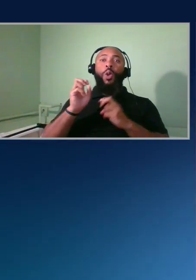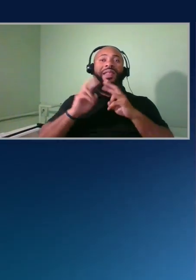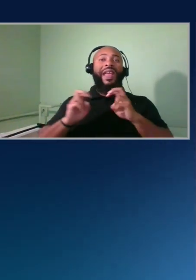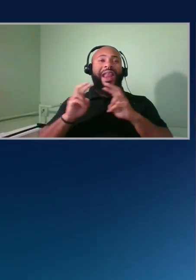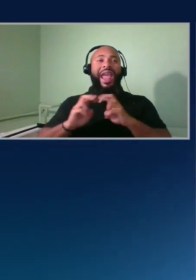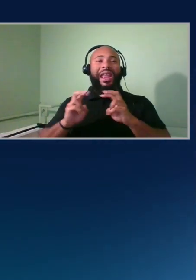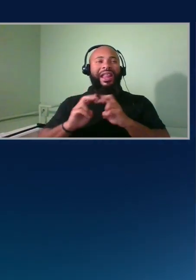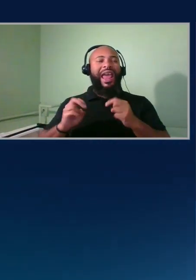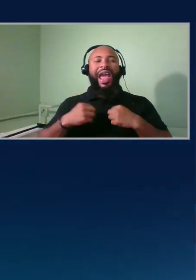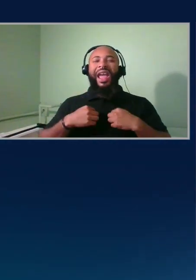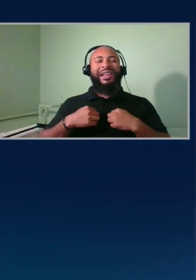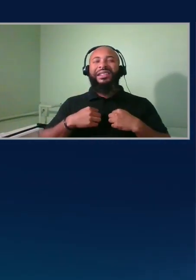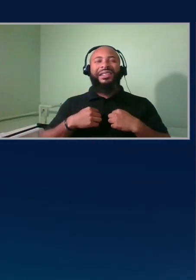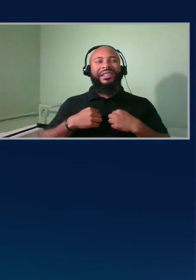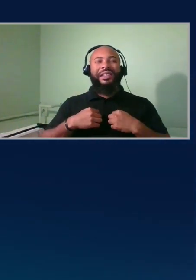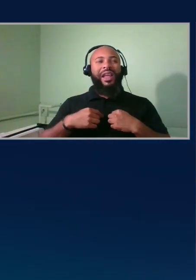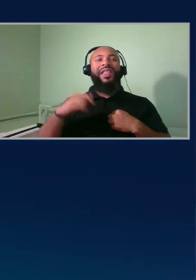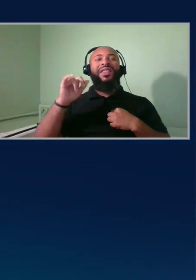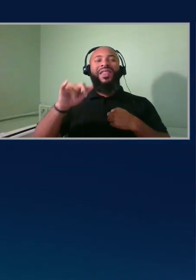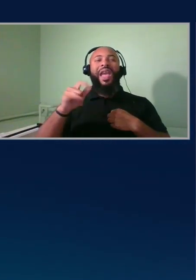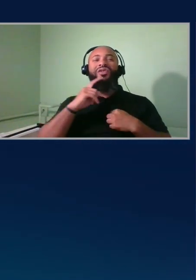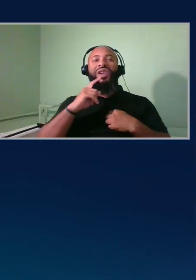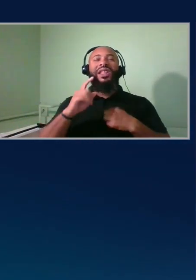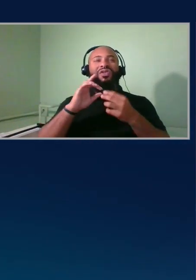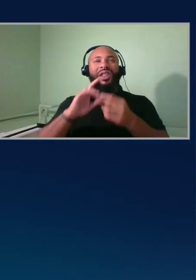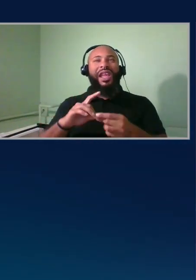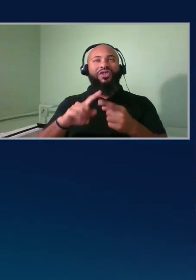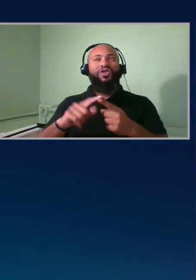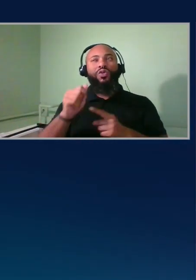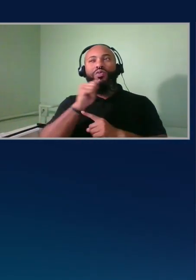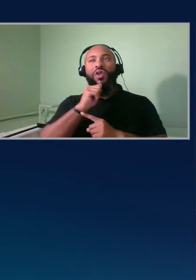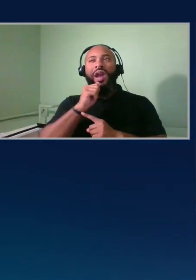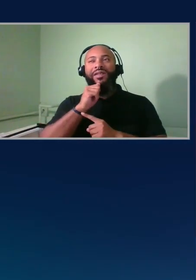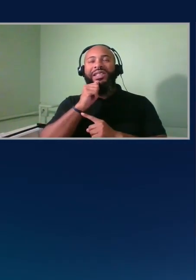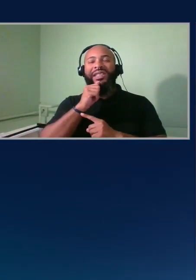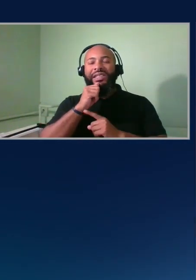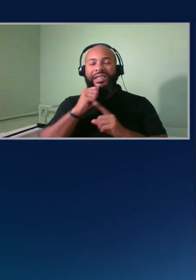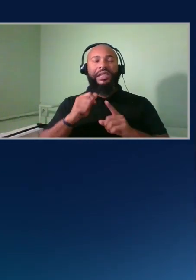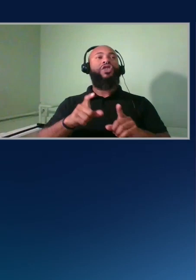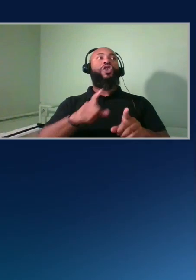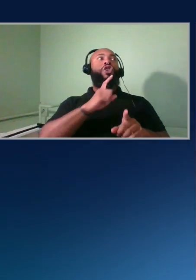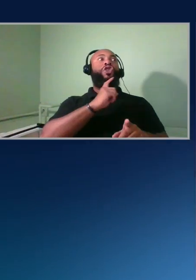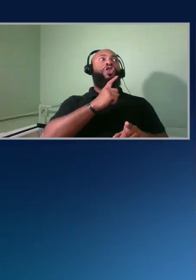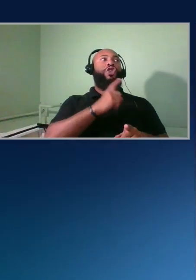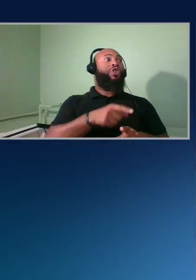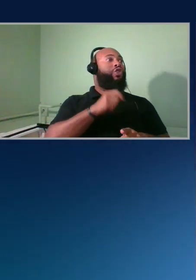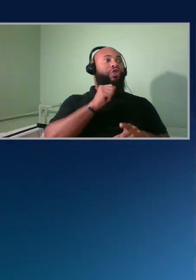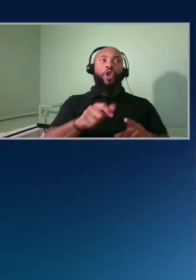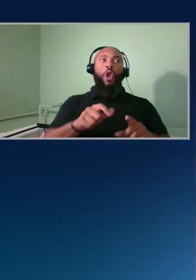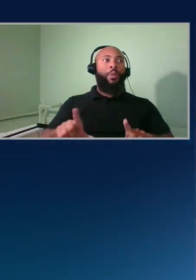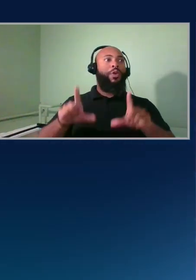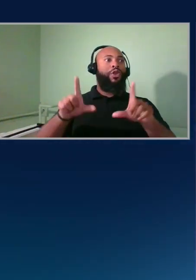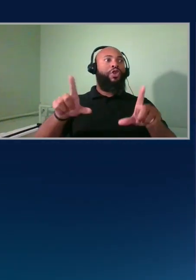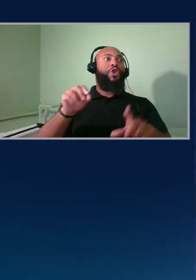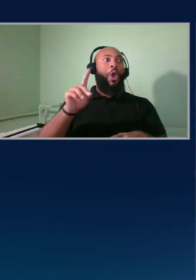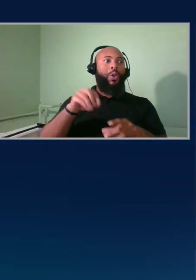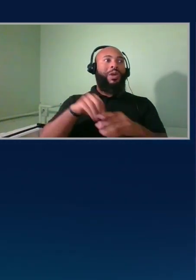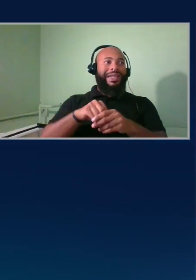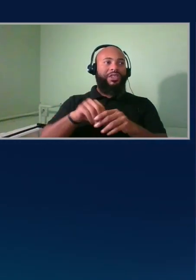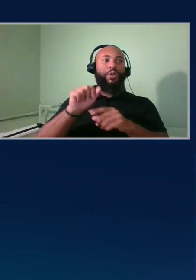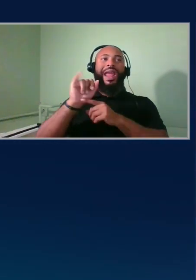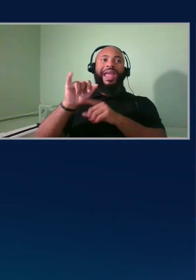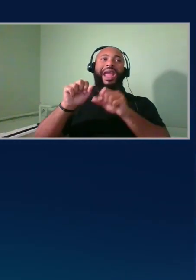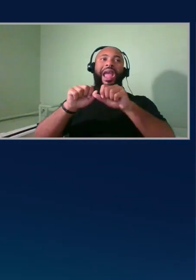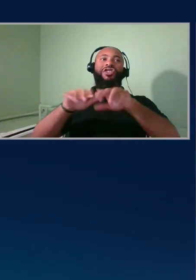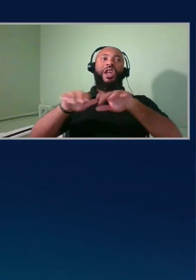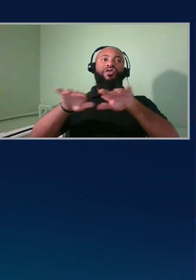regards to privacy. So Sure. Don't put your code into an AI assistant Okay. unless your company says it's okay, yes, that is and